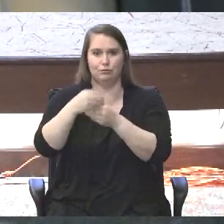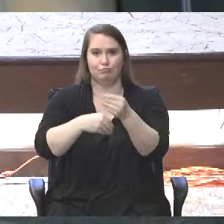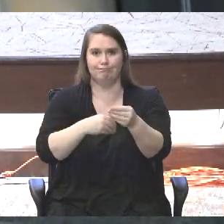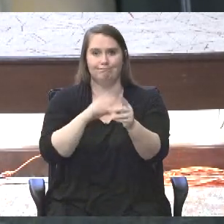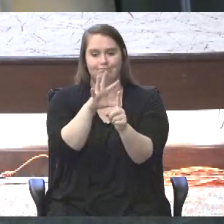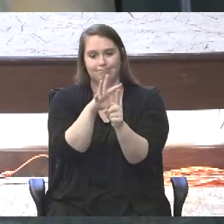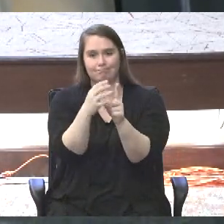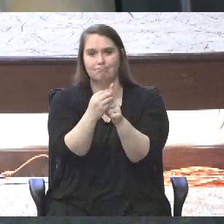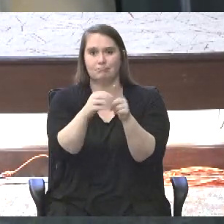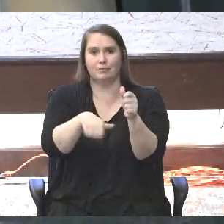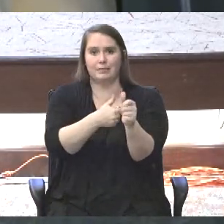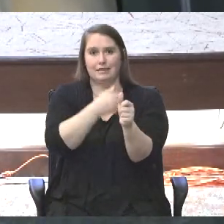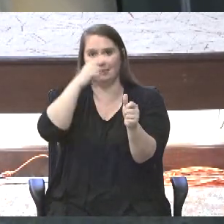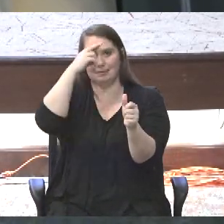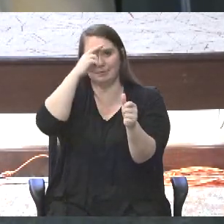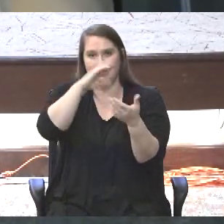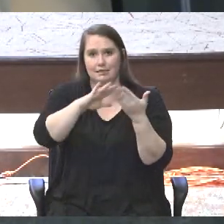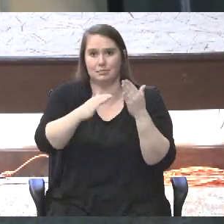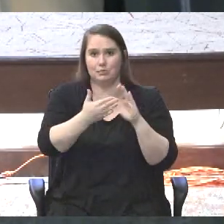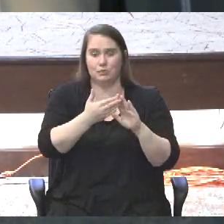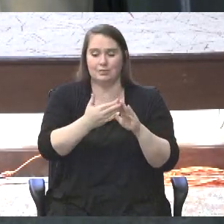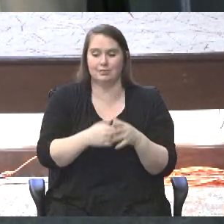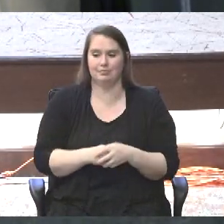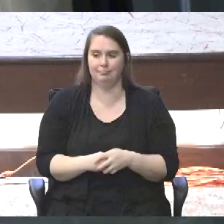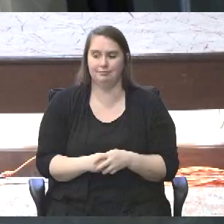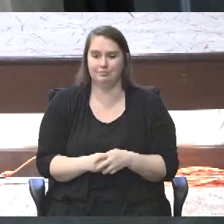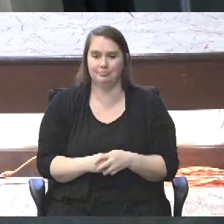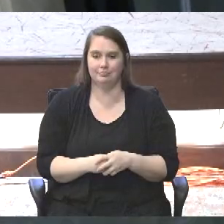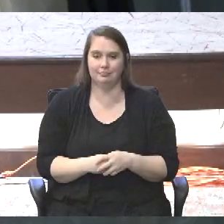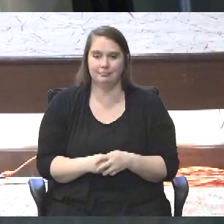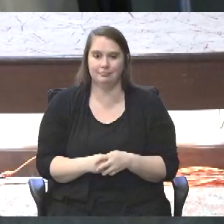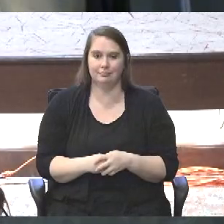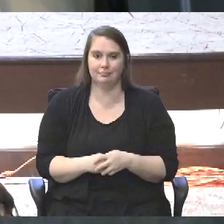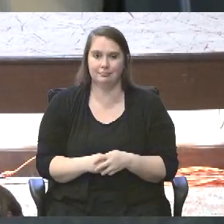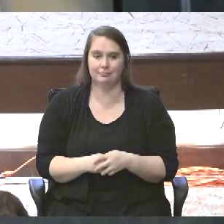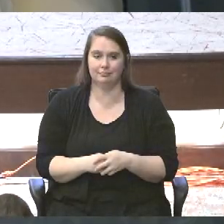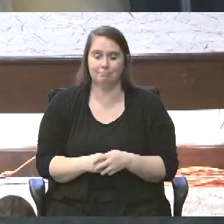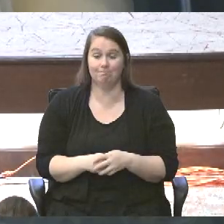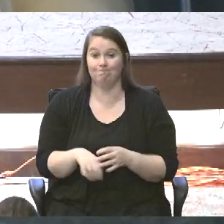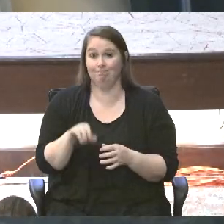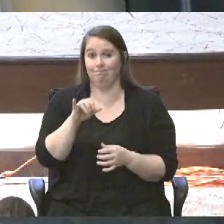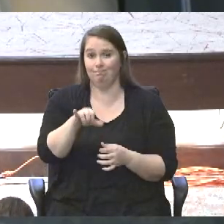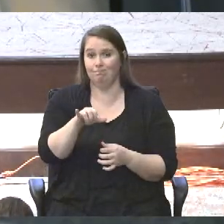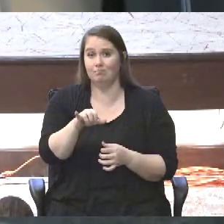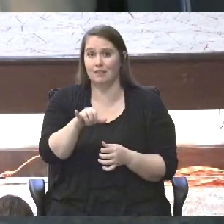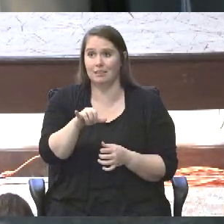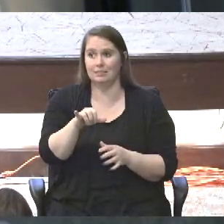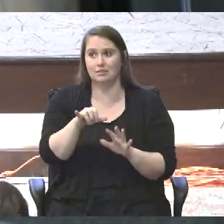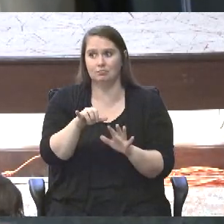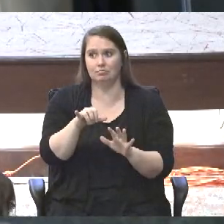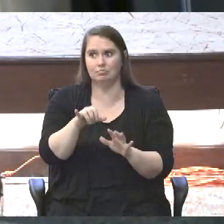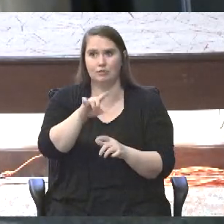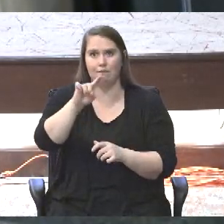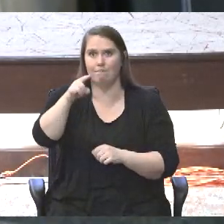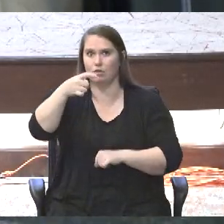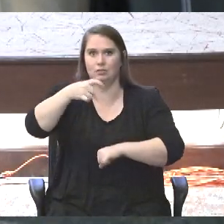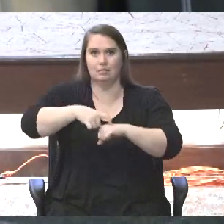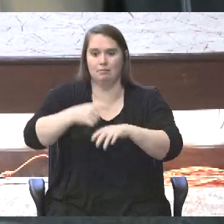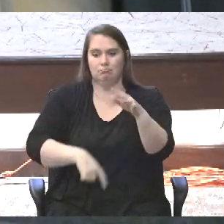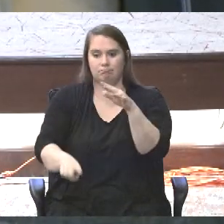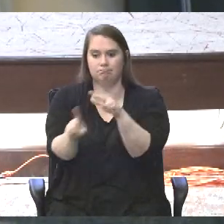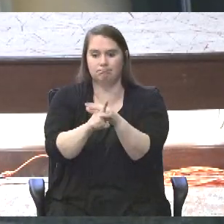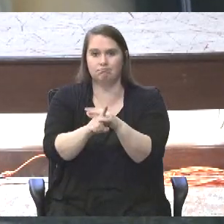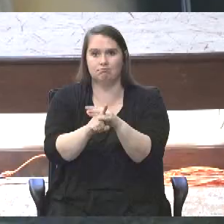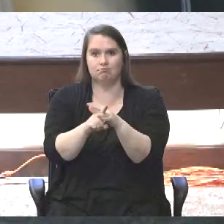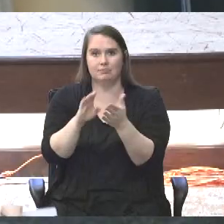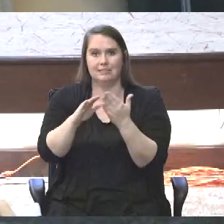Hispanic community here in Waco. That's a first It's a first. for the city of Waco. And